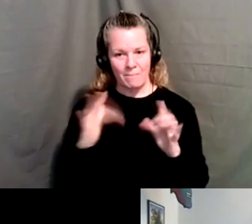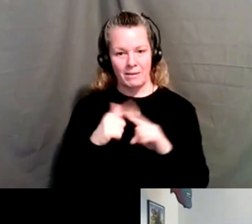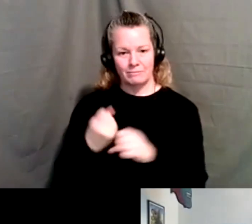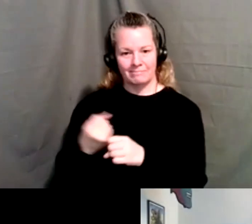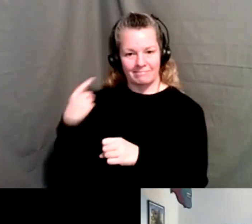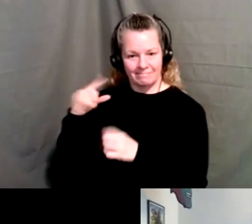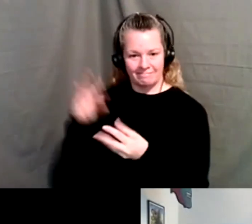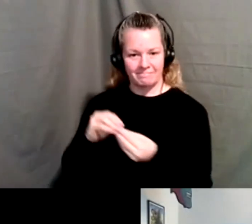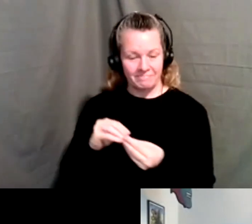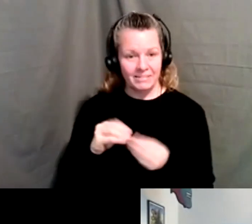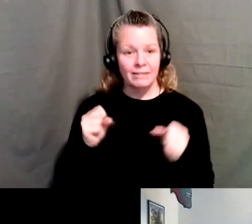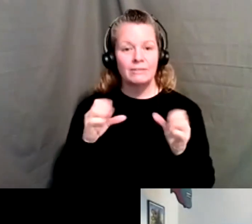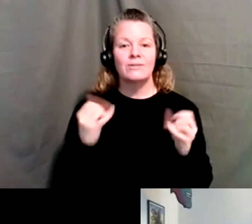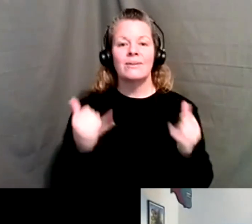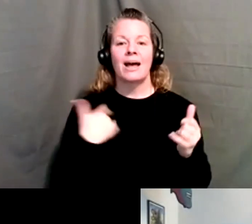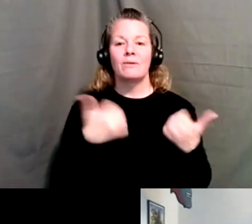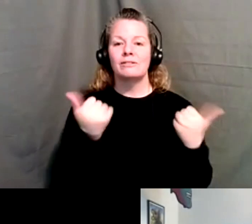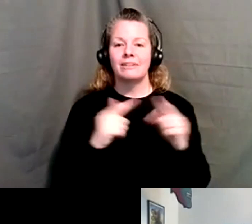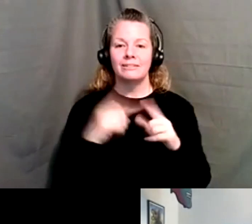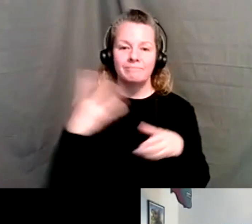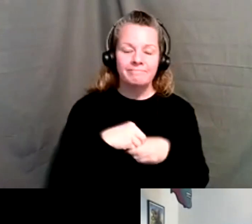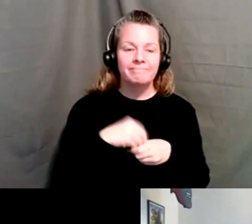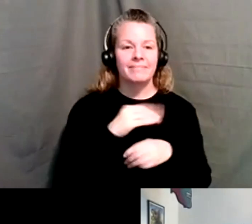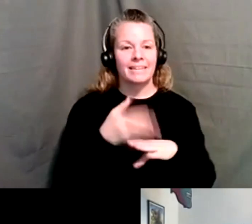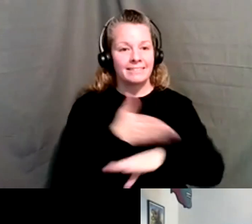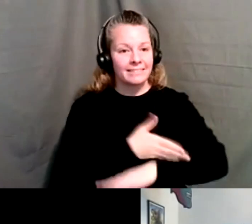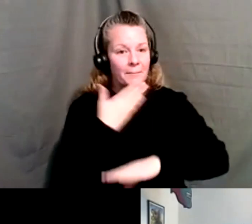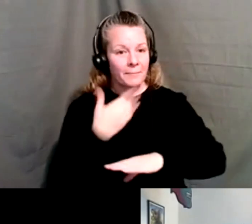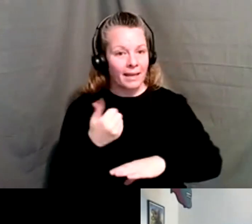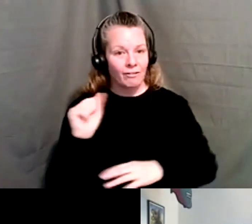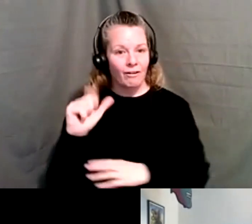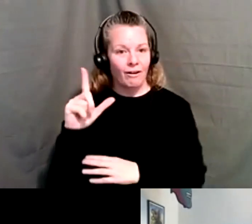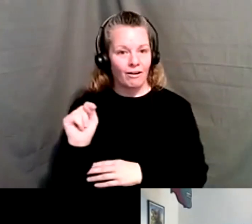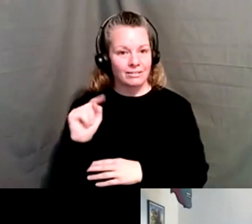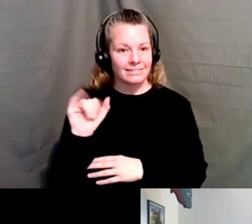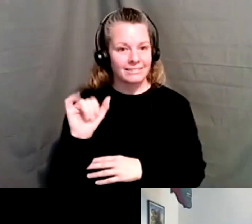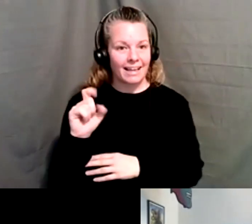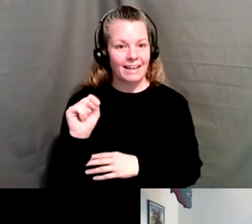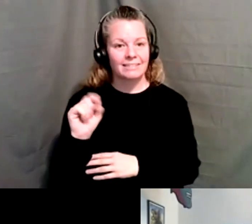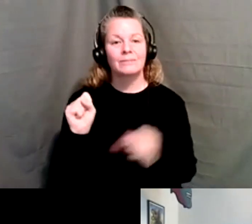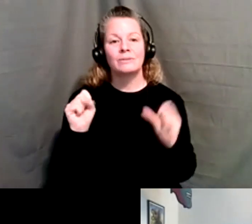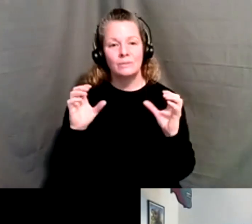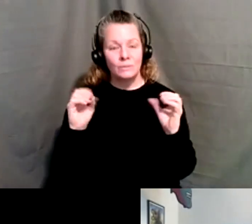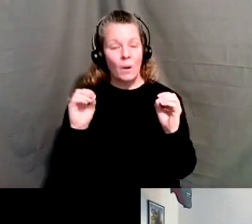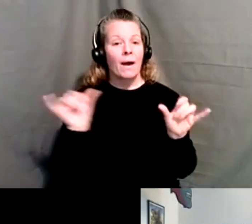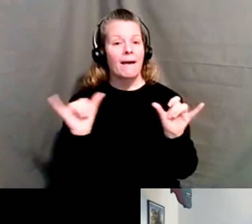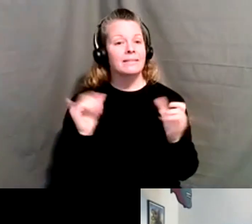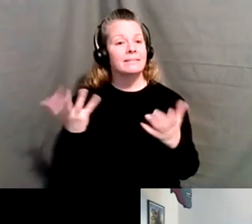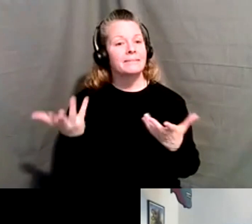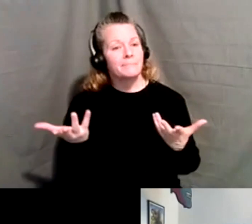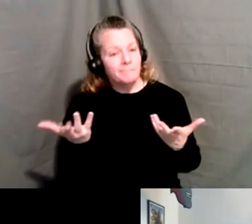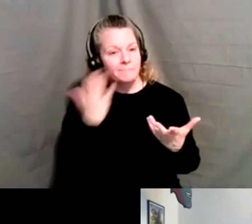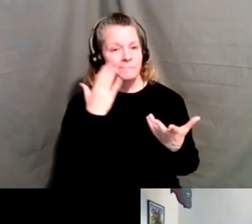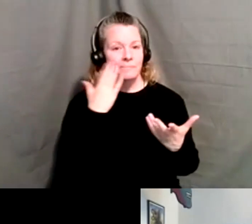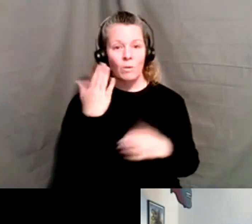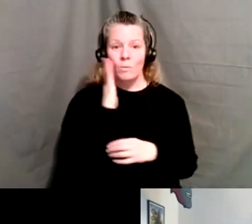we're trying to incorporate and be better at our alt text. So as we'll have